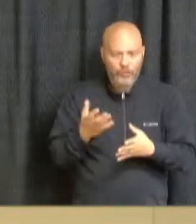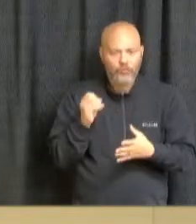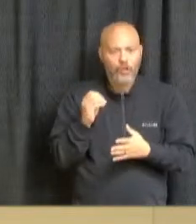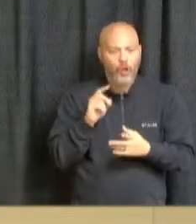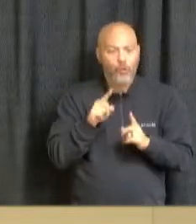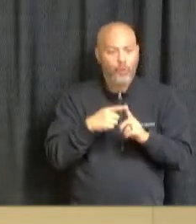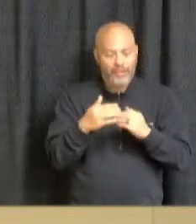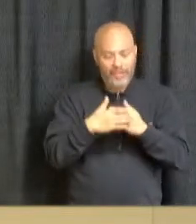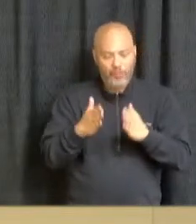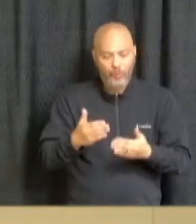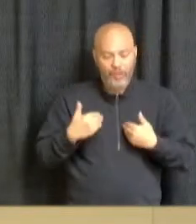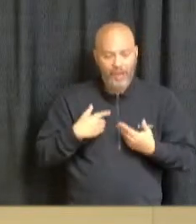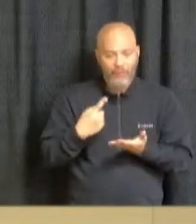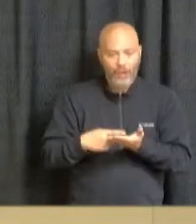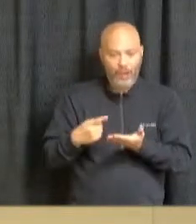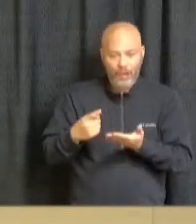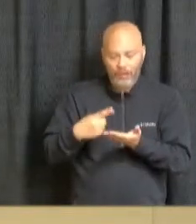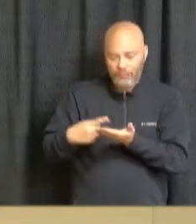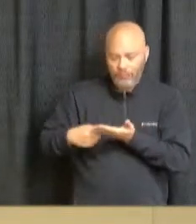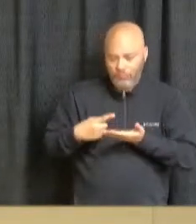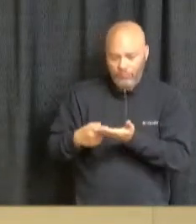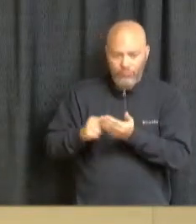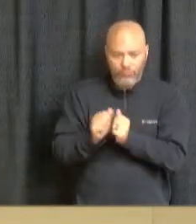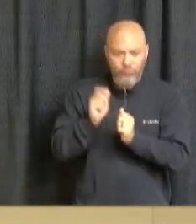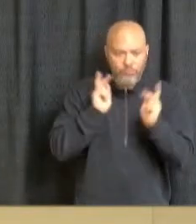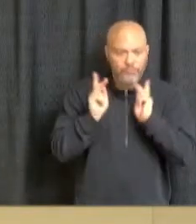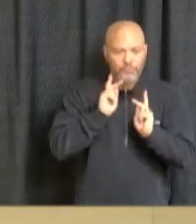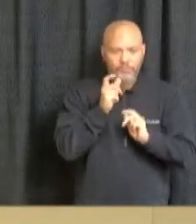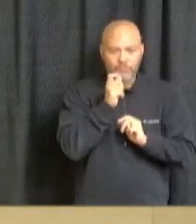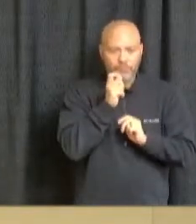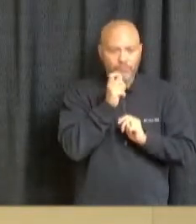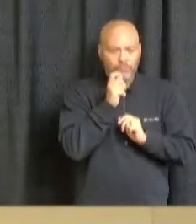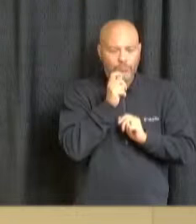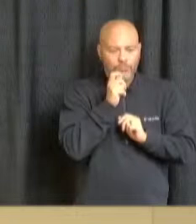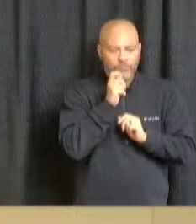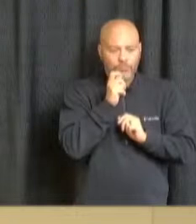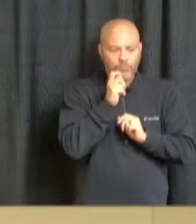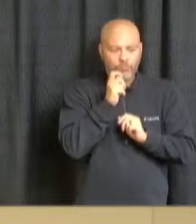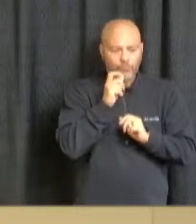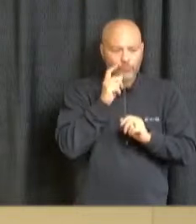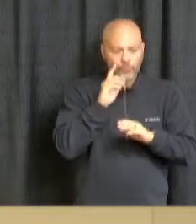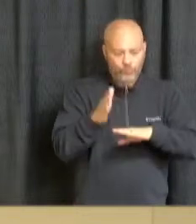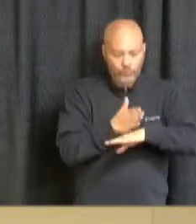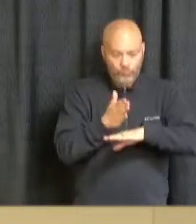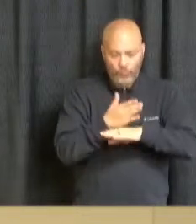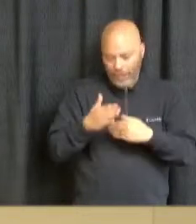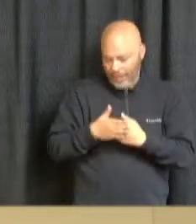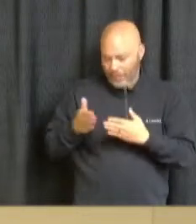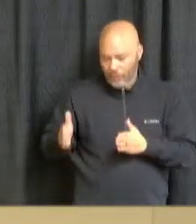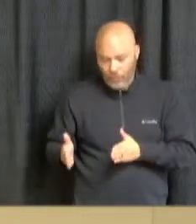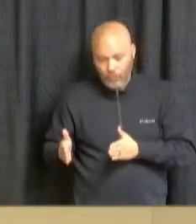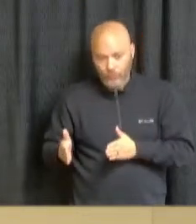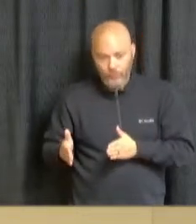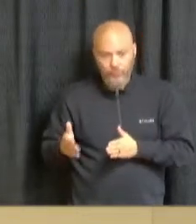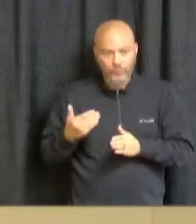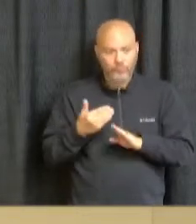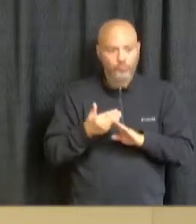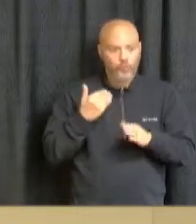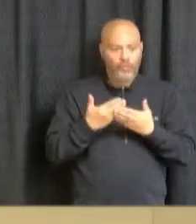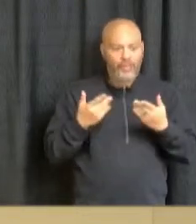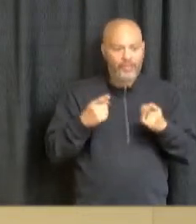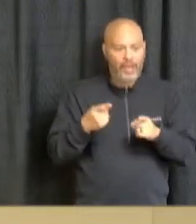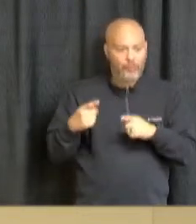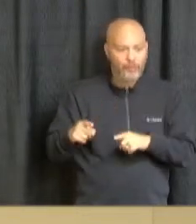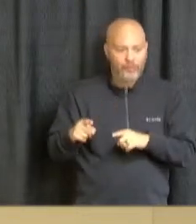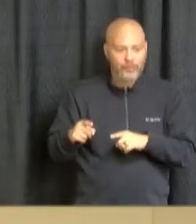when neighbors have conversations with the people who are getting to are looking to develop next door to them before things